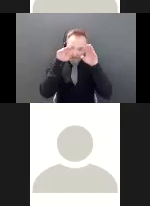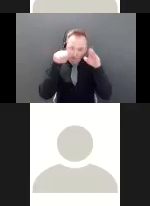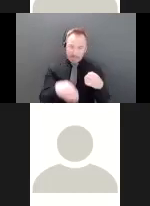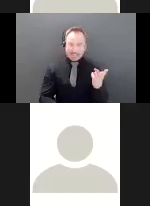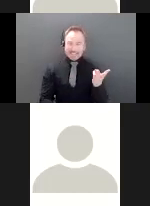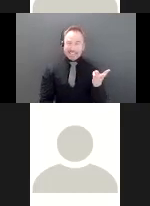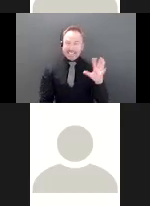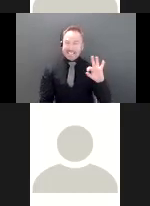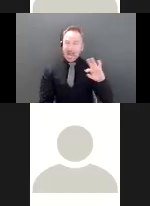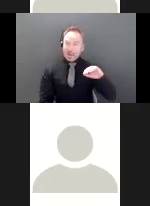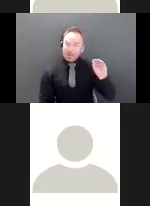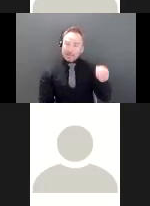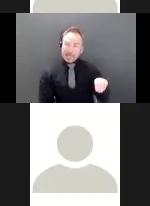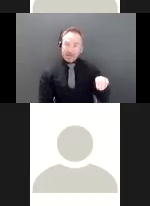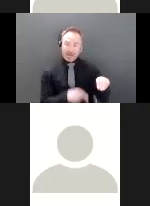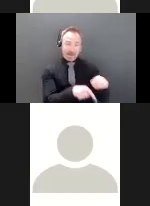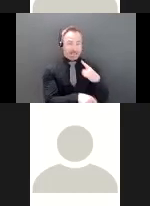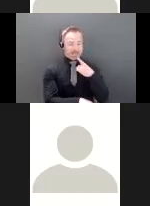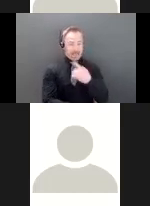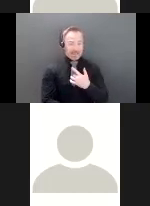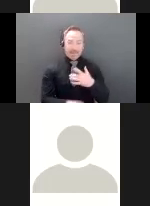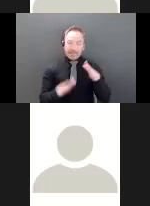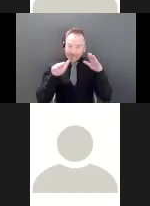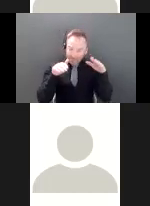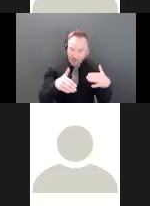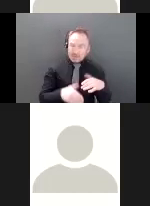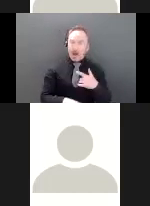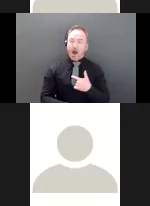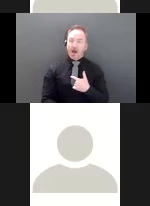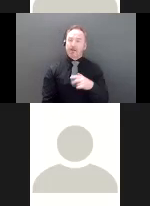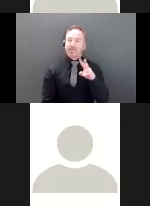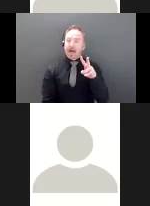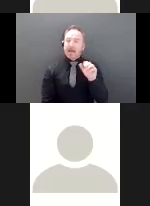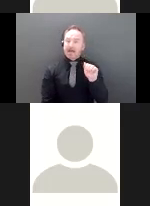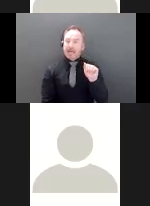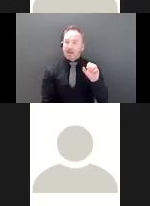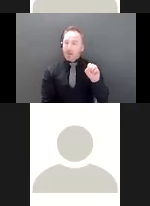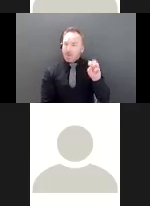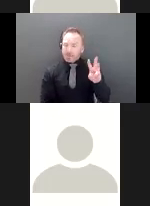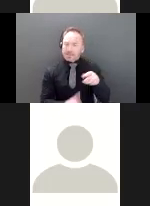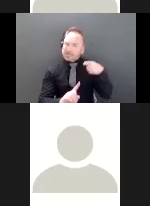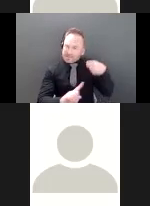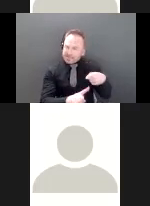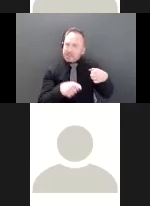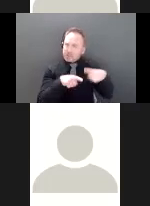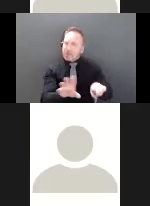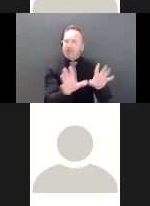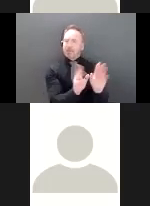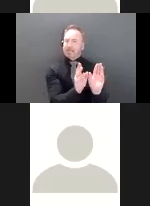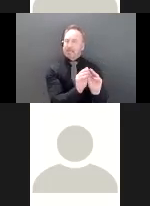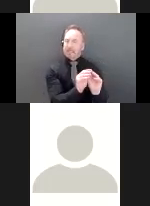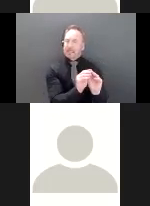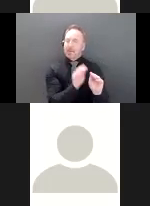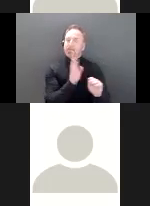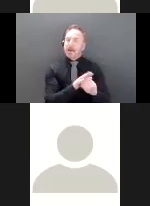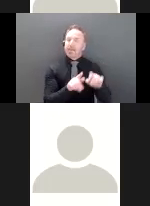69% of them said that they sometimes focus on violence against women specifically during meetings. And we've got that report on